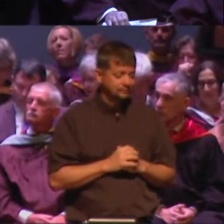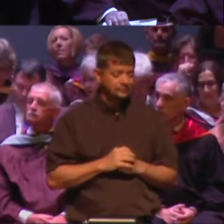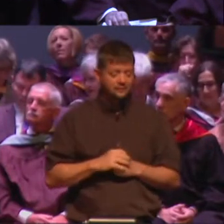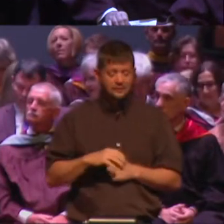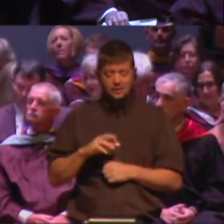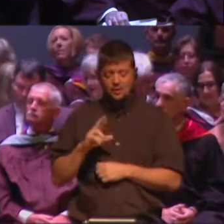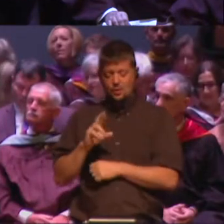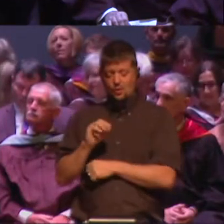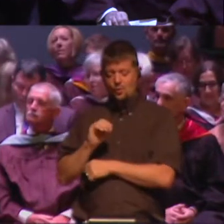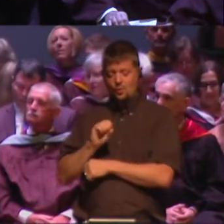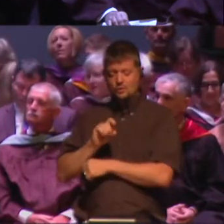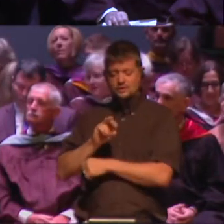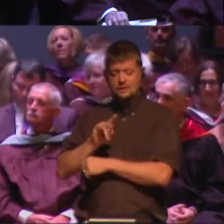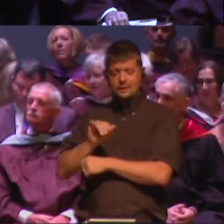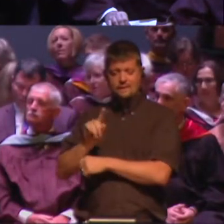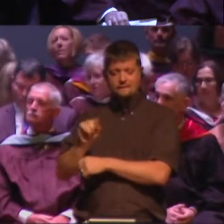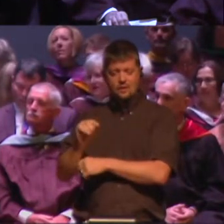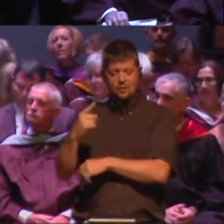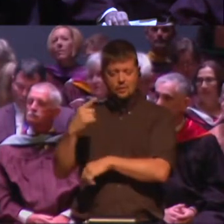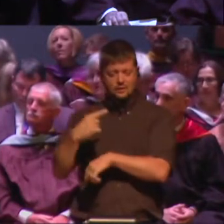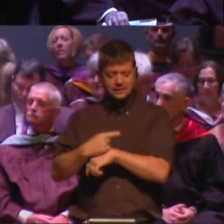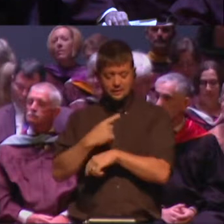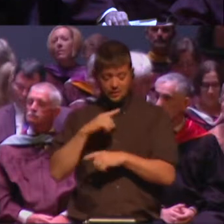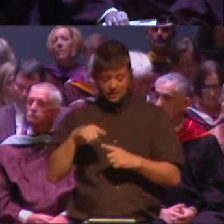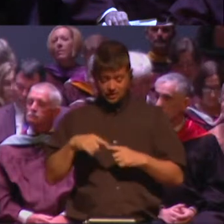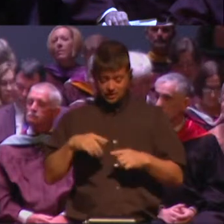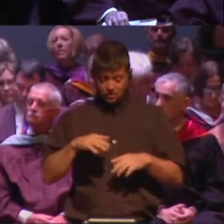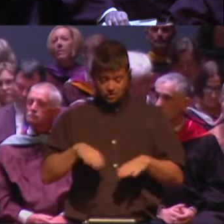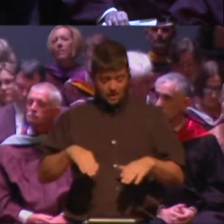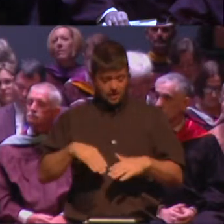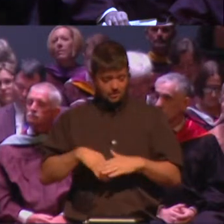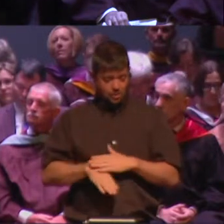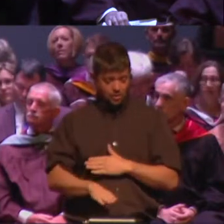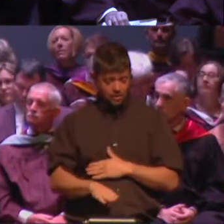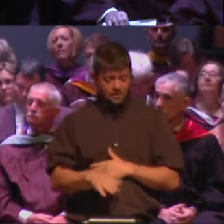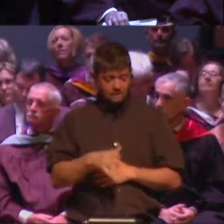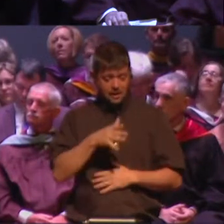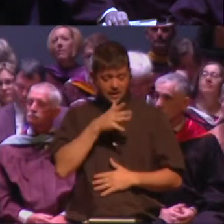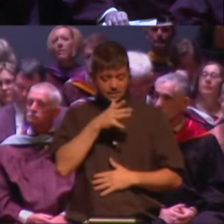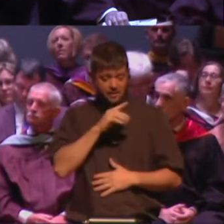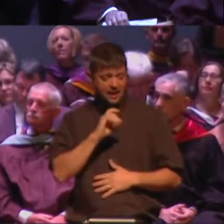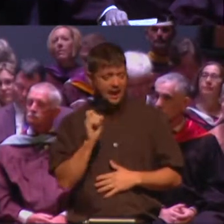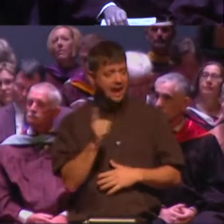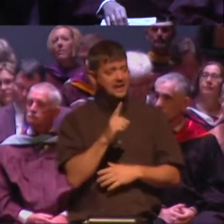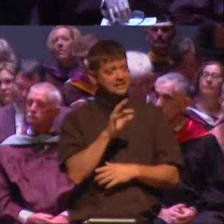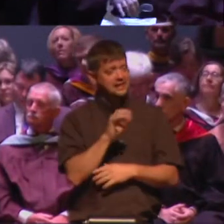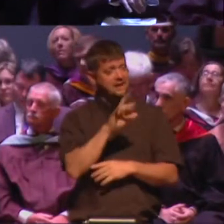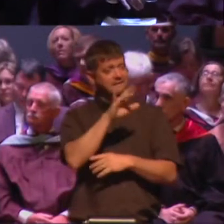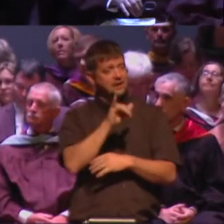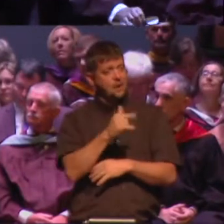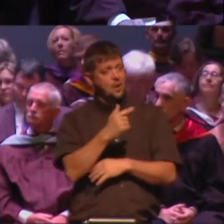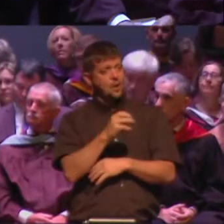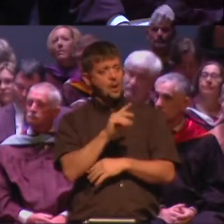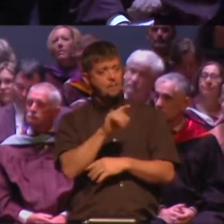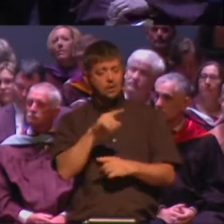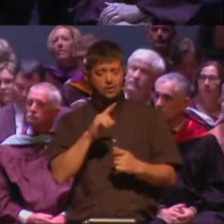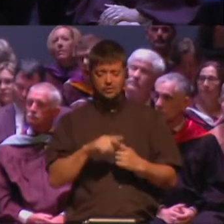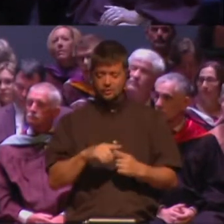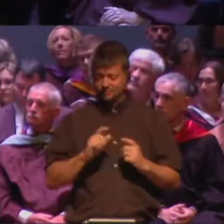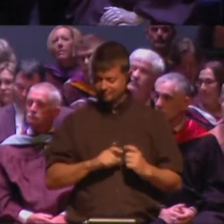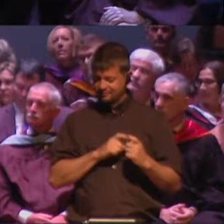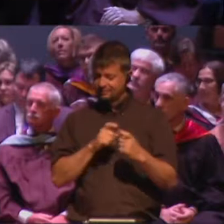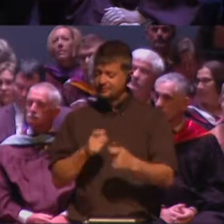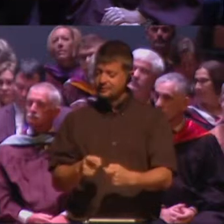once said, "I think at a child's birth, if a mother could ask a fairy godmother to endow it with the most useful